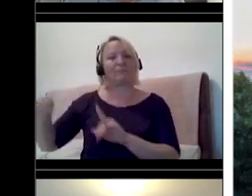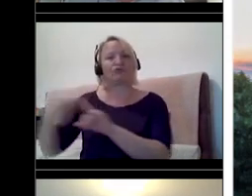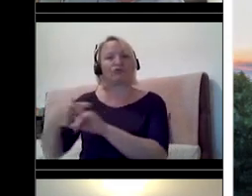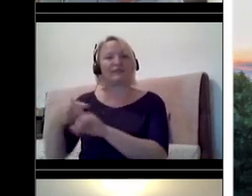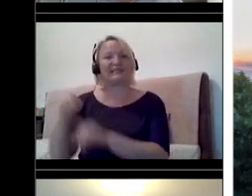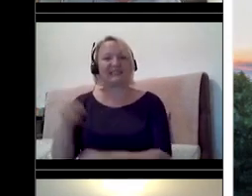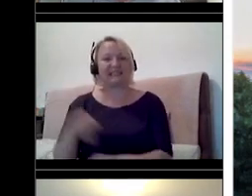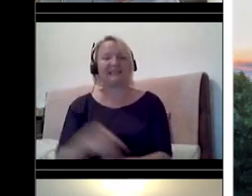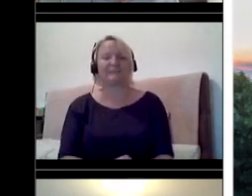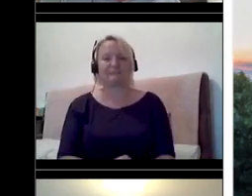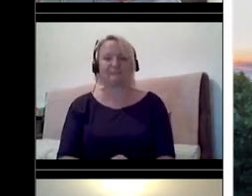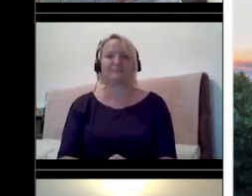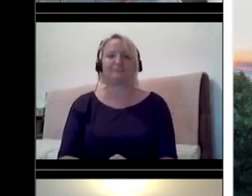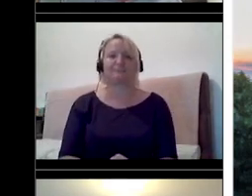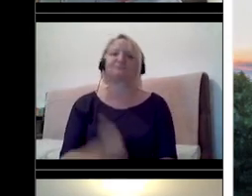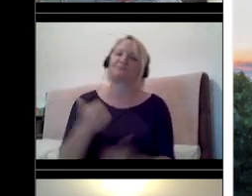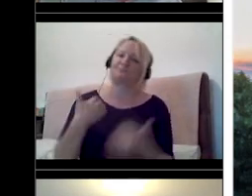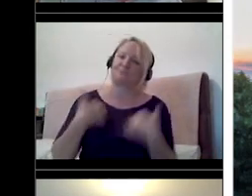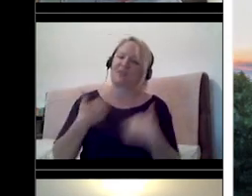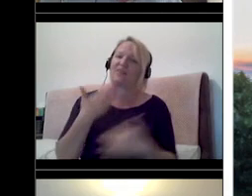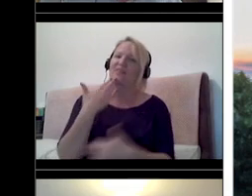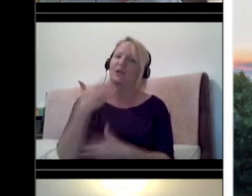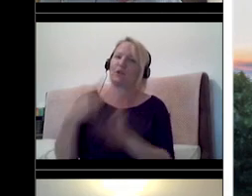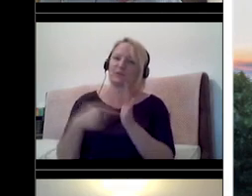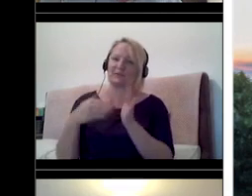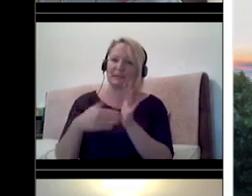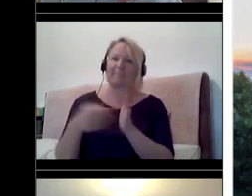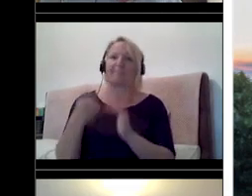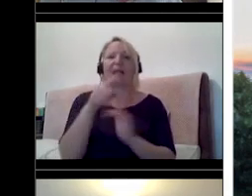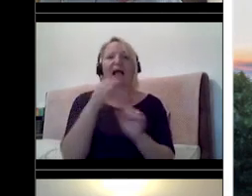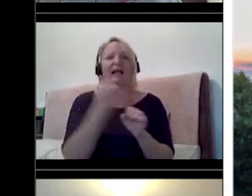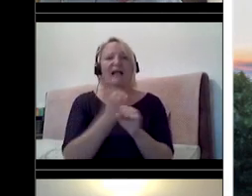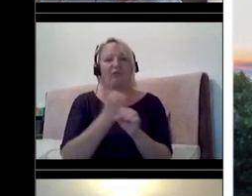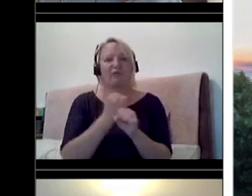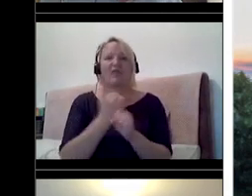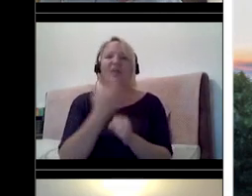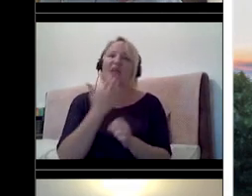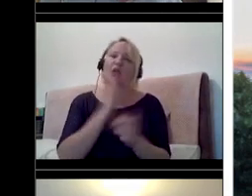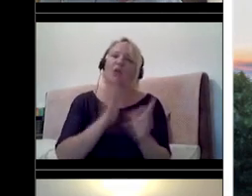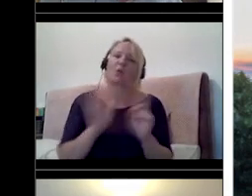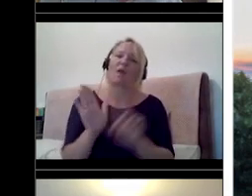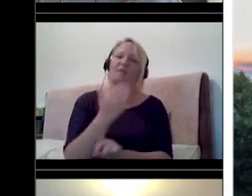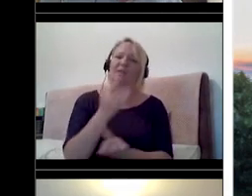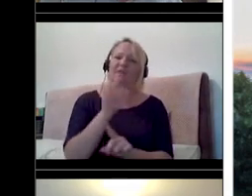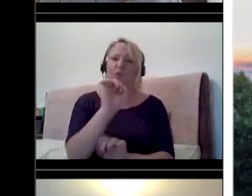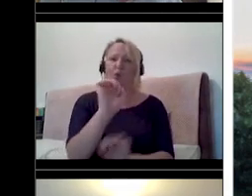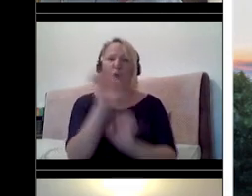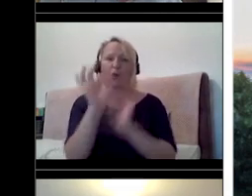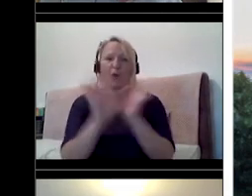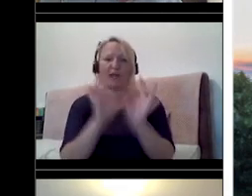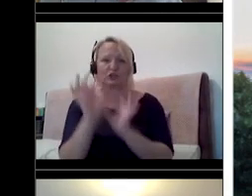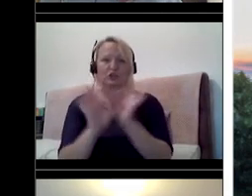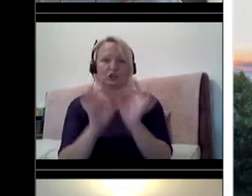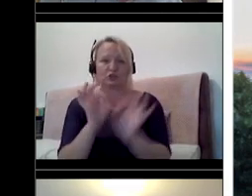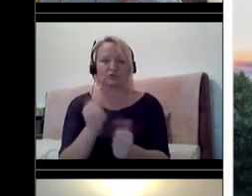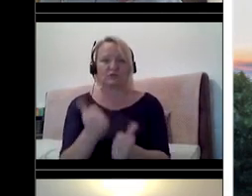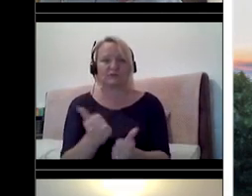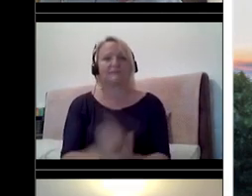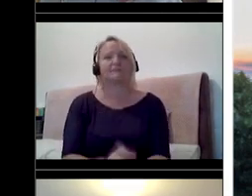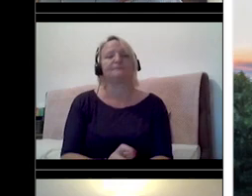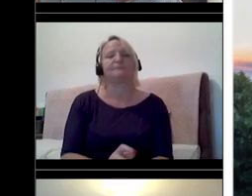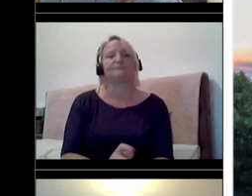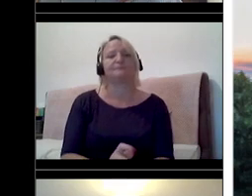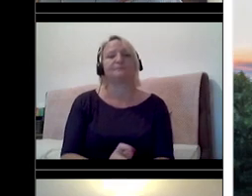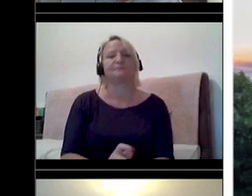Interesting. Thank you, Tim, and thank you, Gareth, and thank you everybody for all the questions that you've submitted this evening. I hope